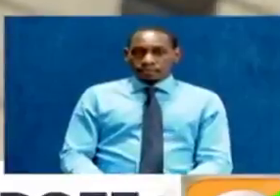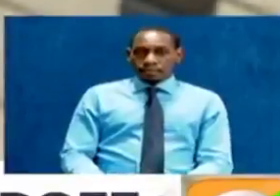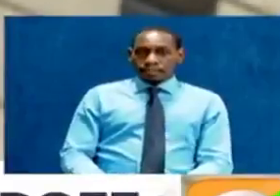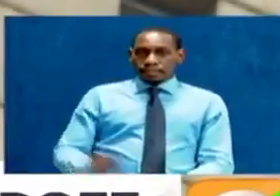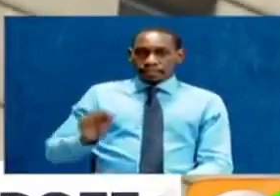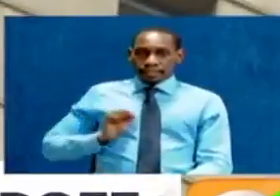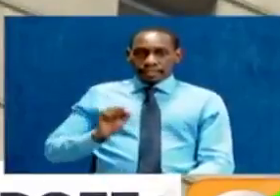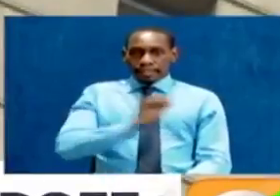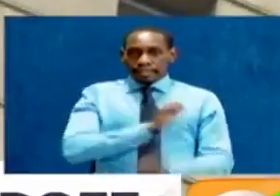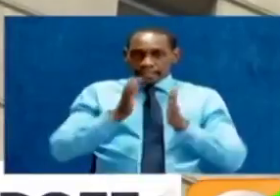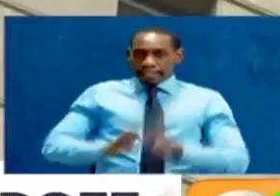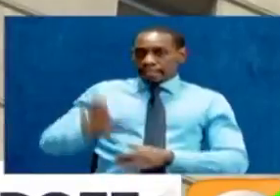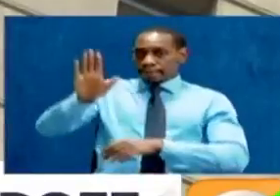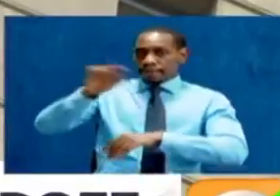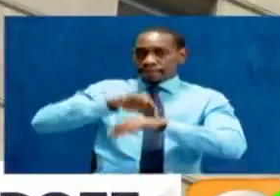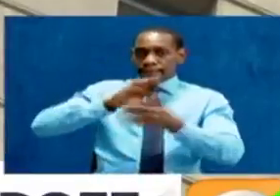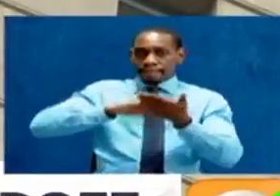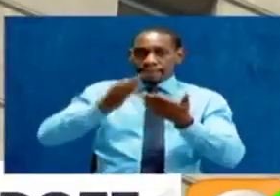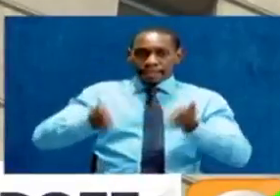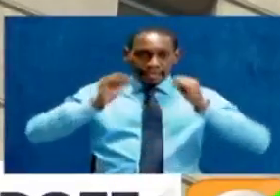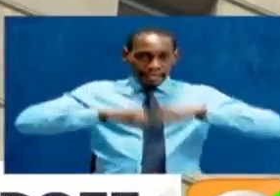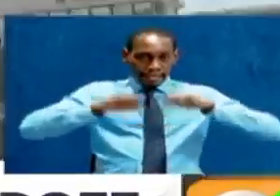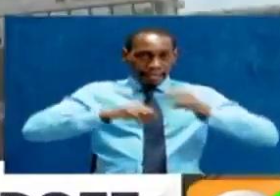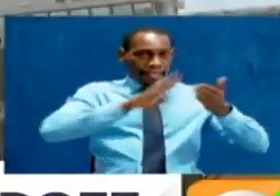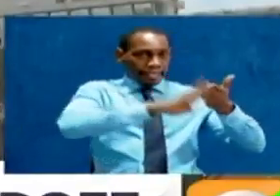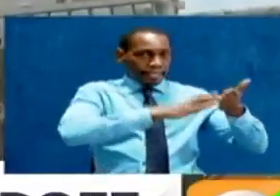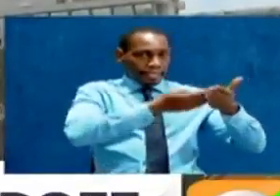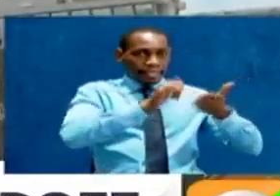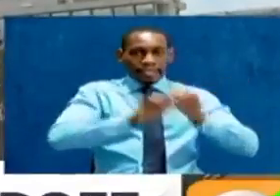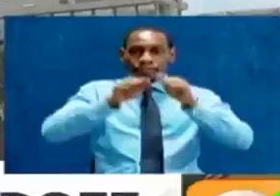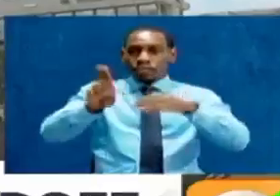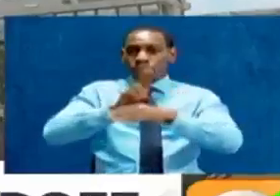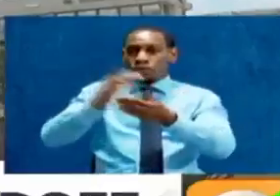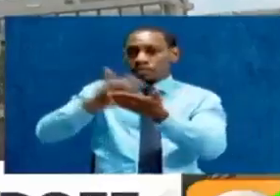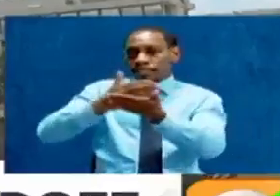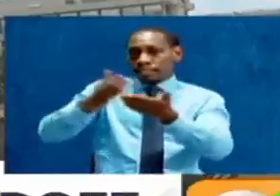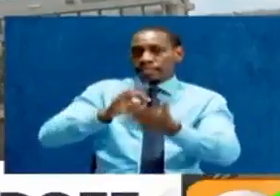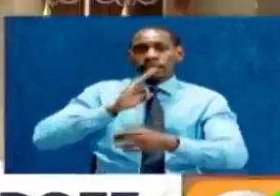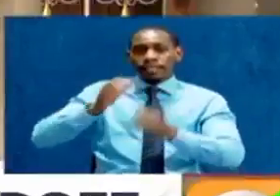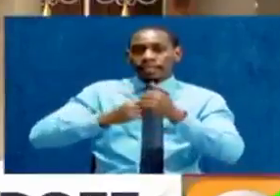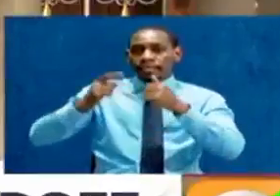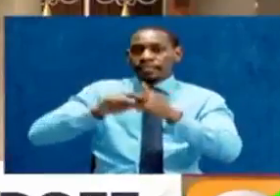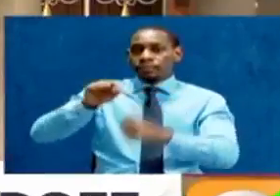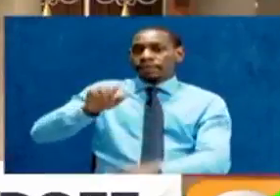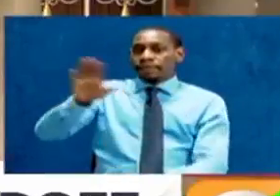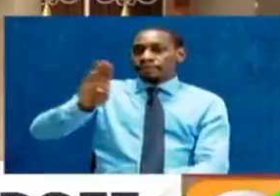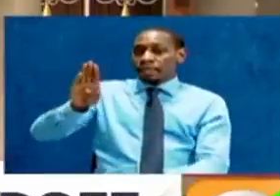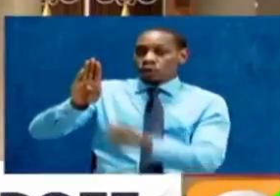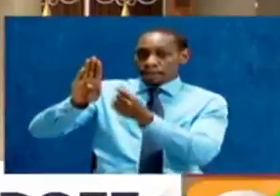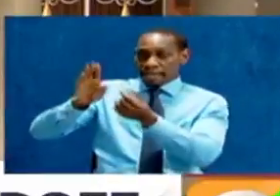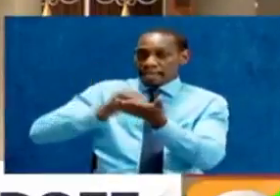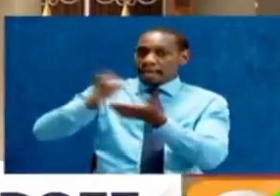The Senate has at least five times failed to agree on a formula that will be applied in sharing the 316.5 billion